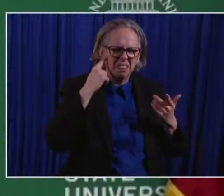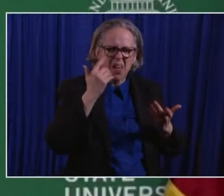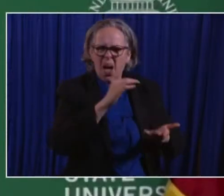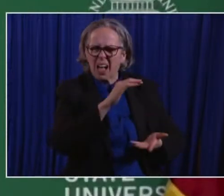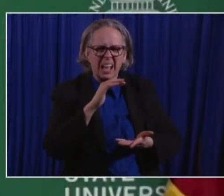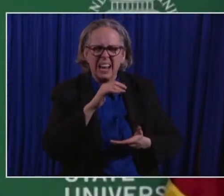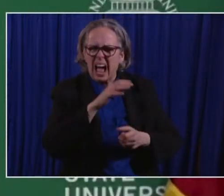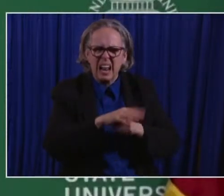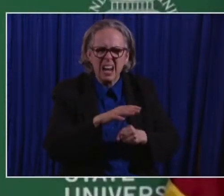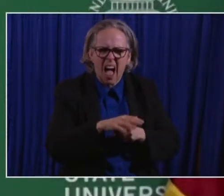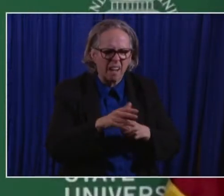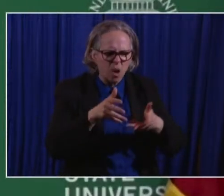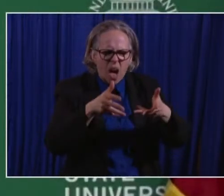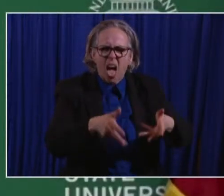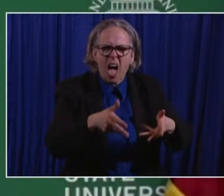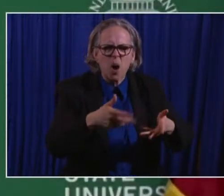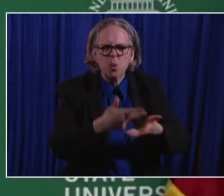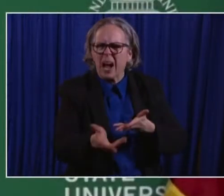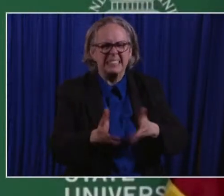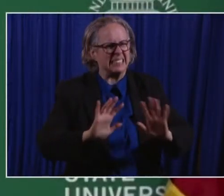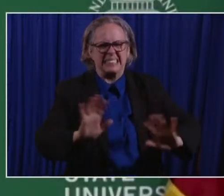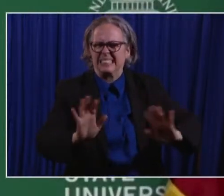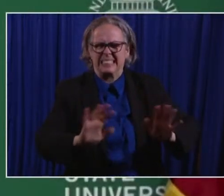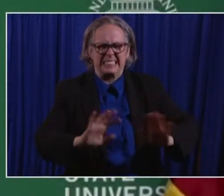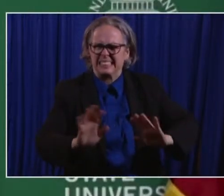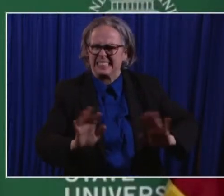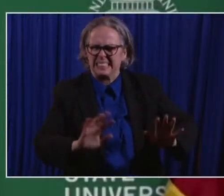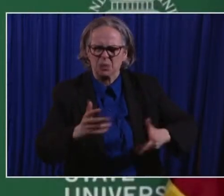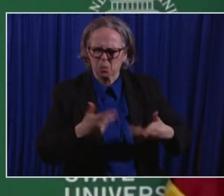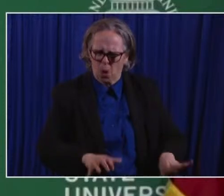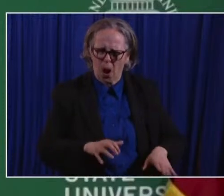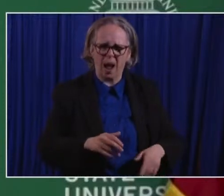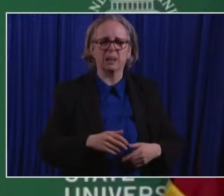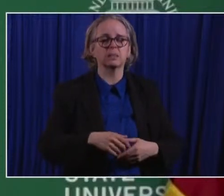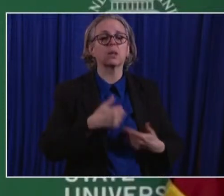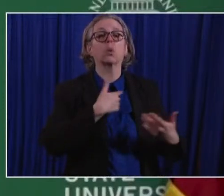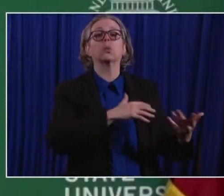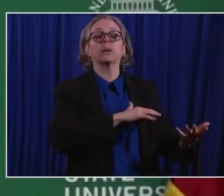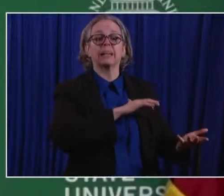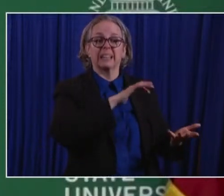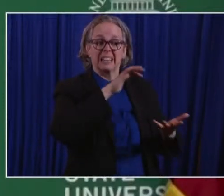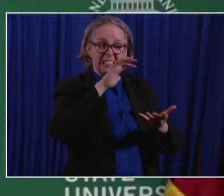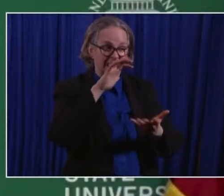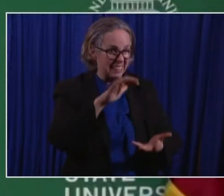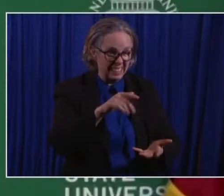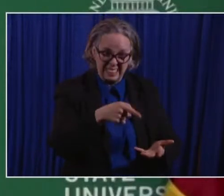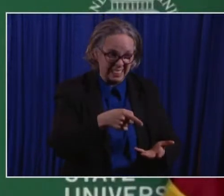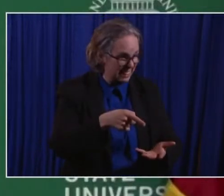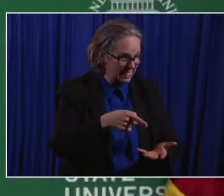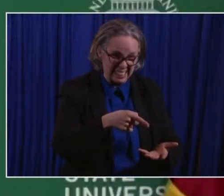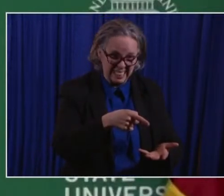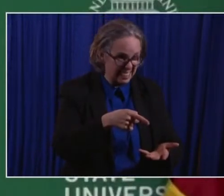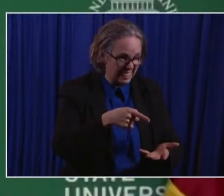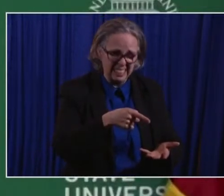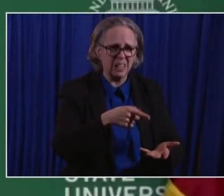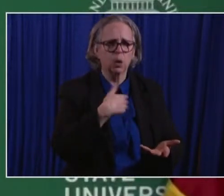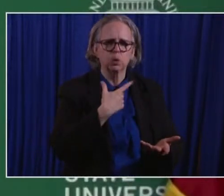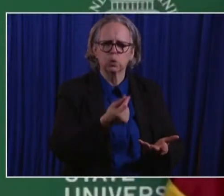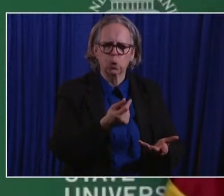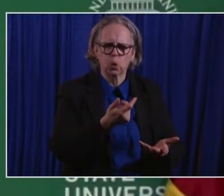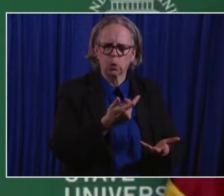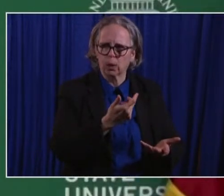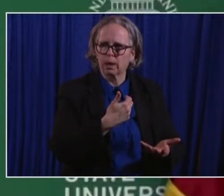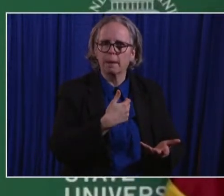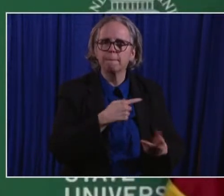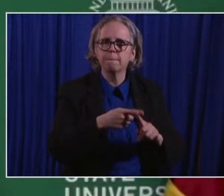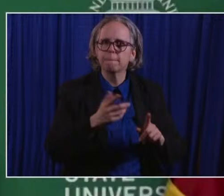physician's office. And so, we went out to places where we thought they could move them quicker. Now, though, we know that there are